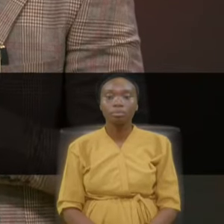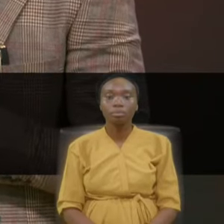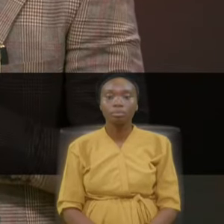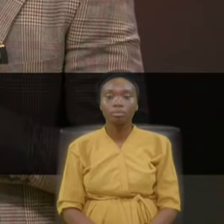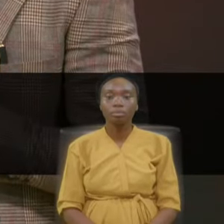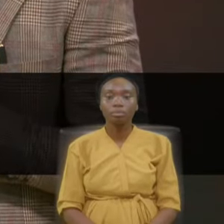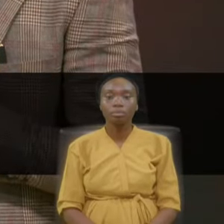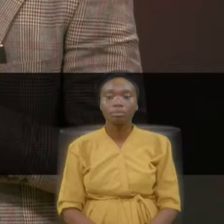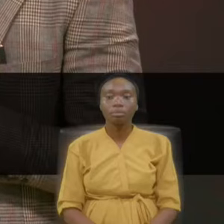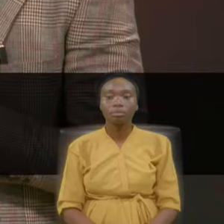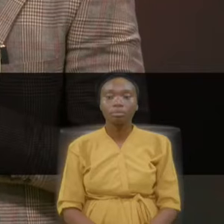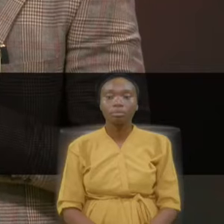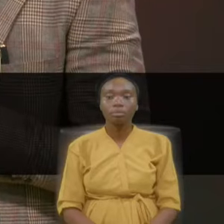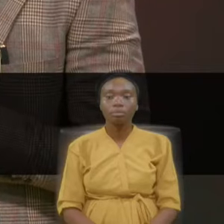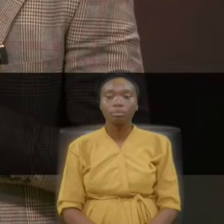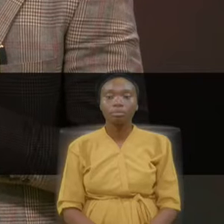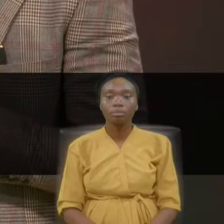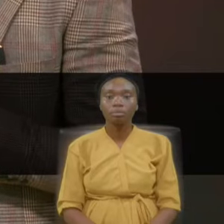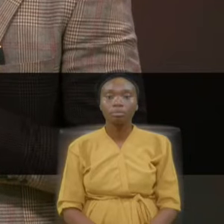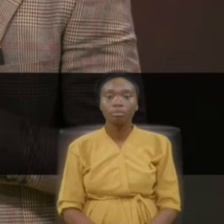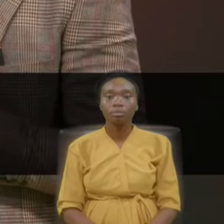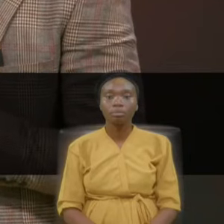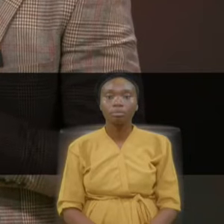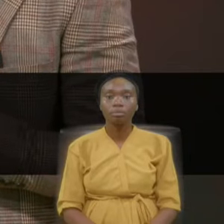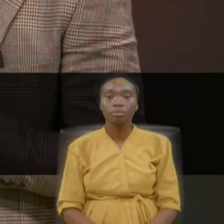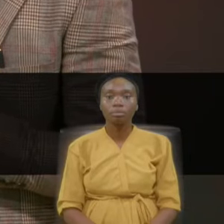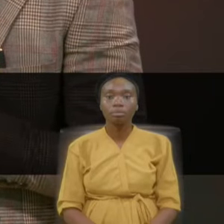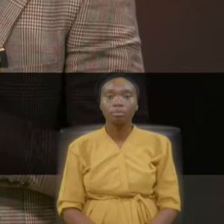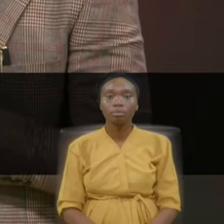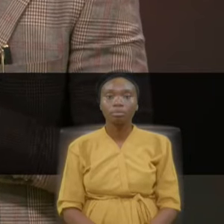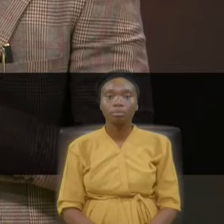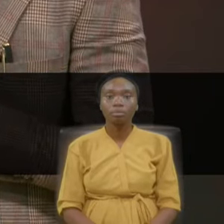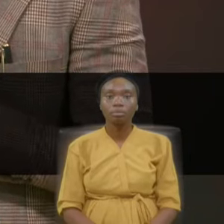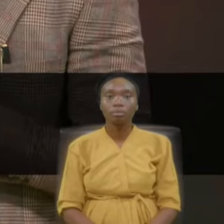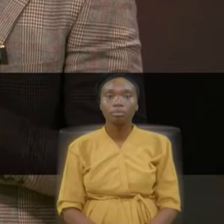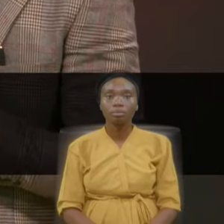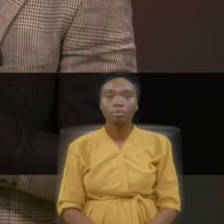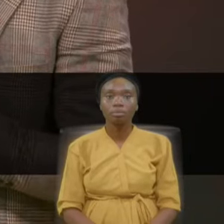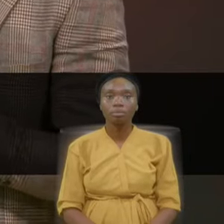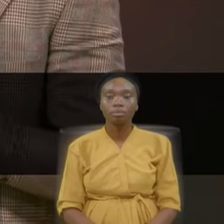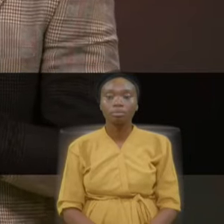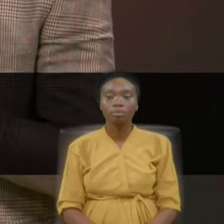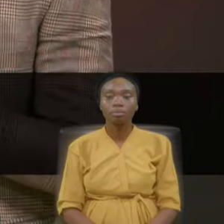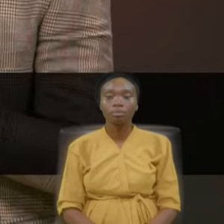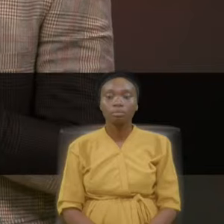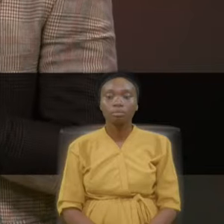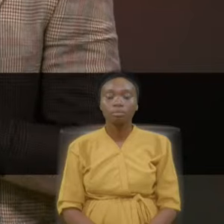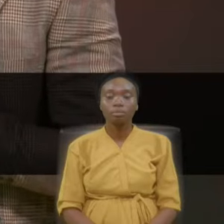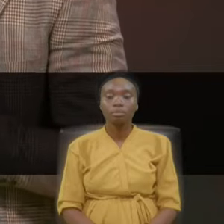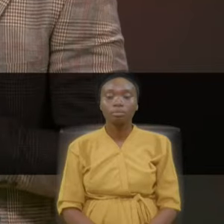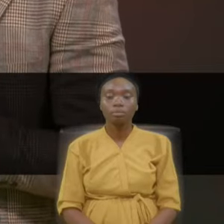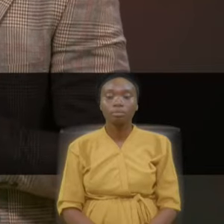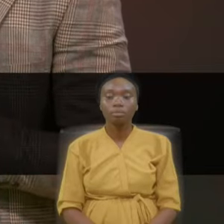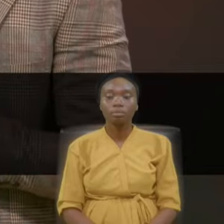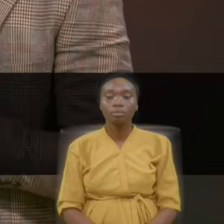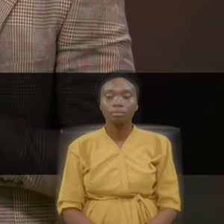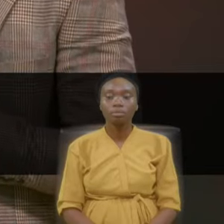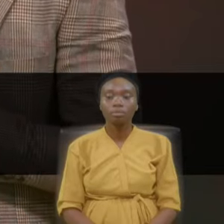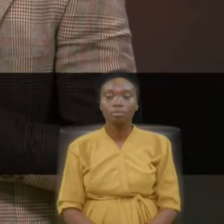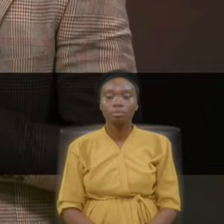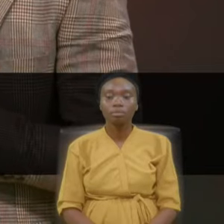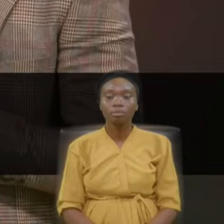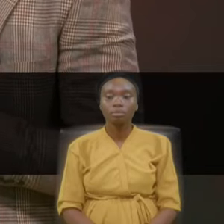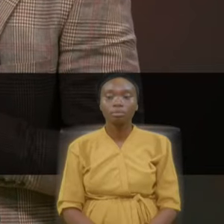who forward press, count me, count me. Who shall gain the crown of